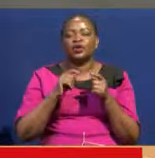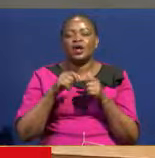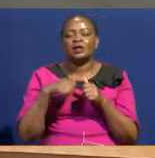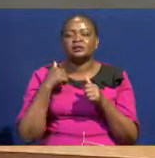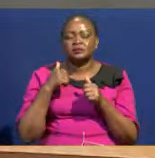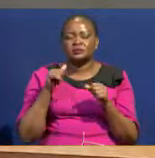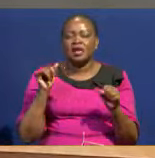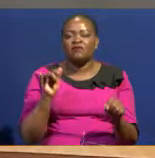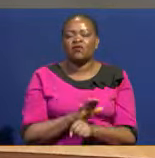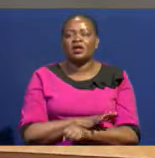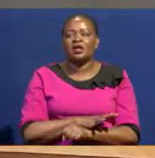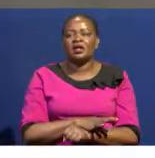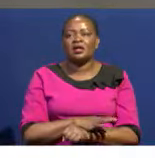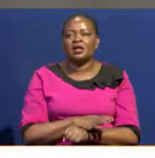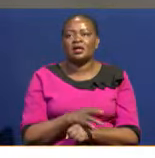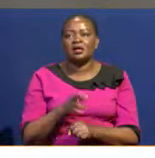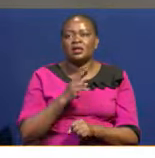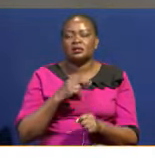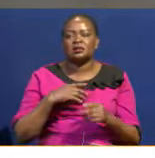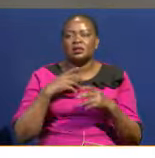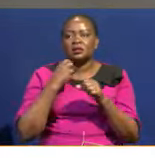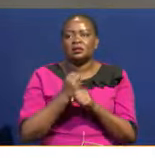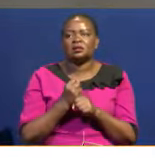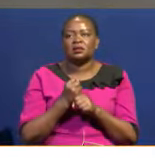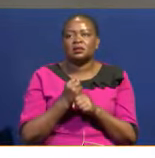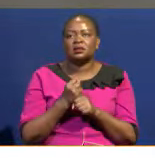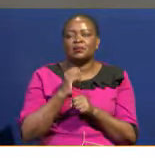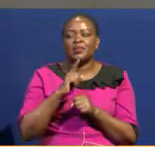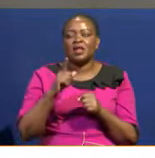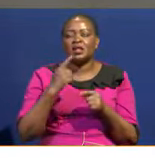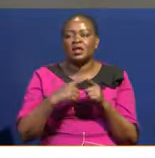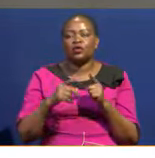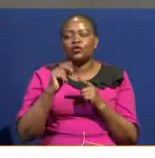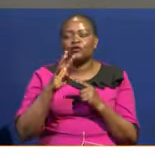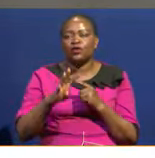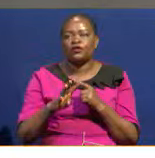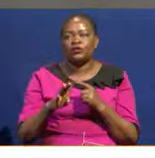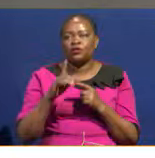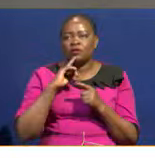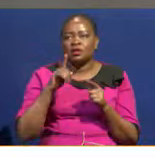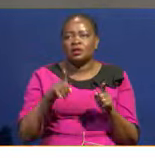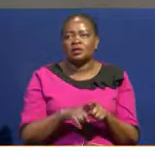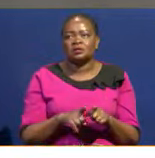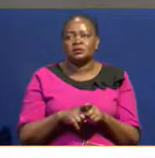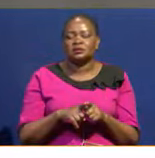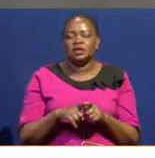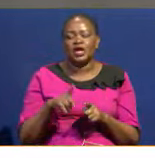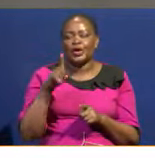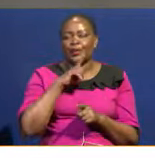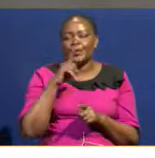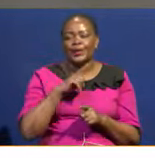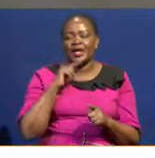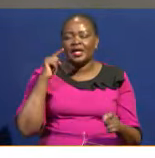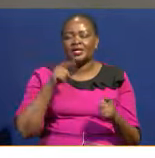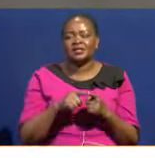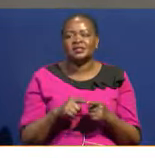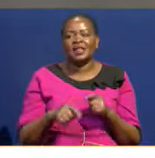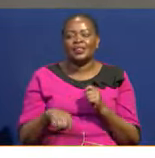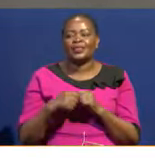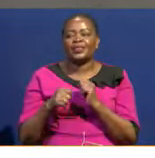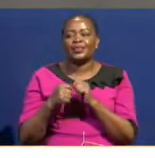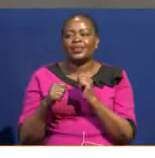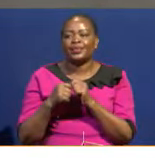in totality the religious organization's Bill 2024, terming it as punitive and geared towards